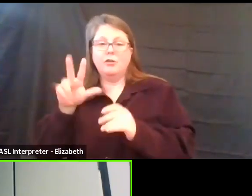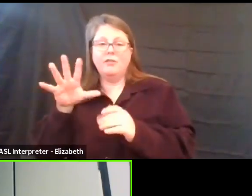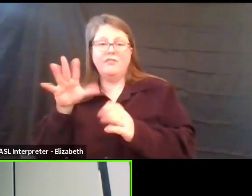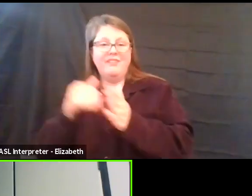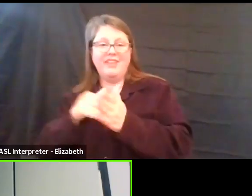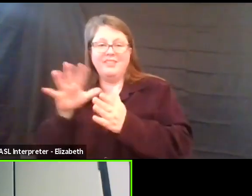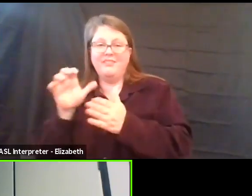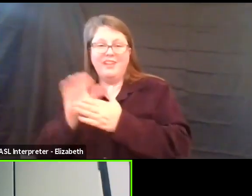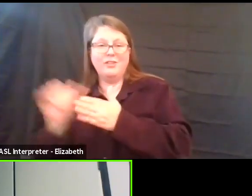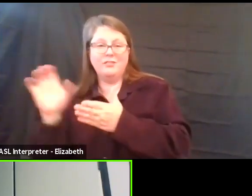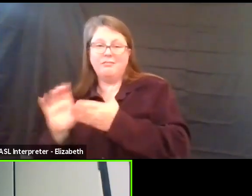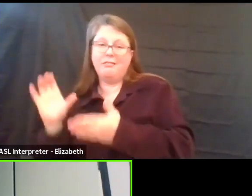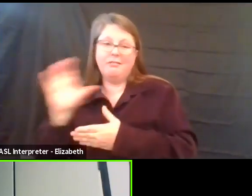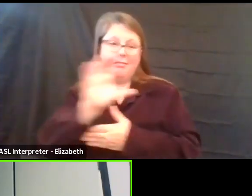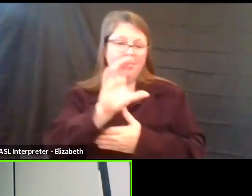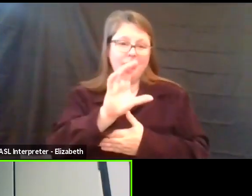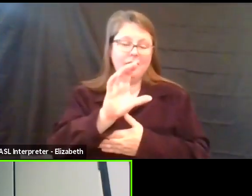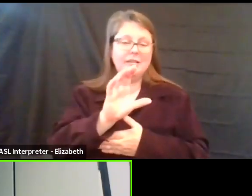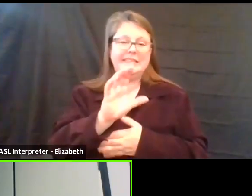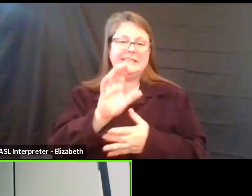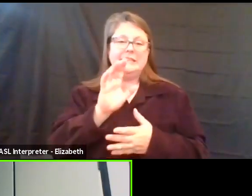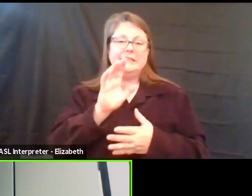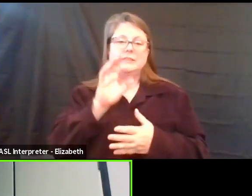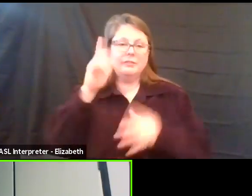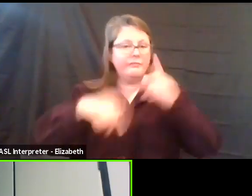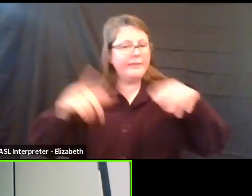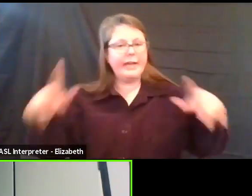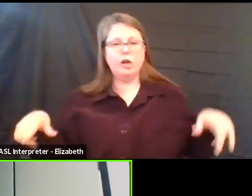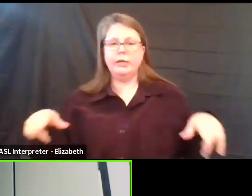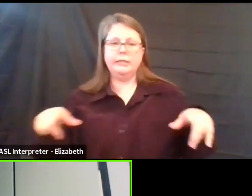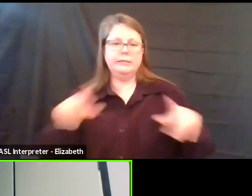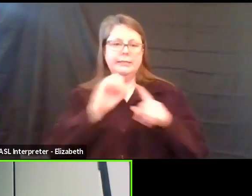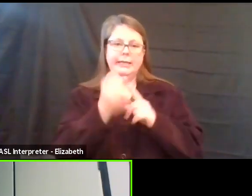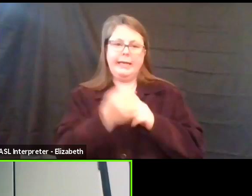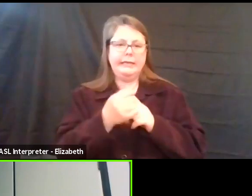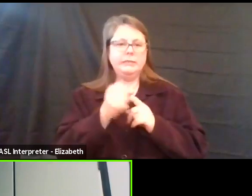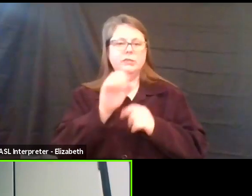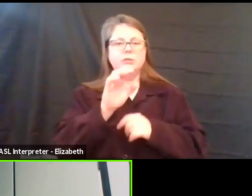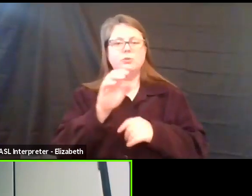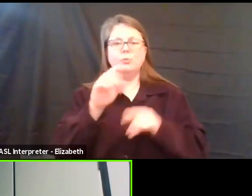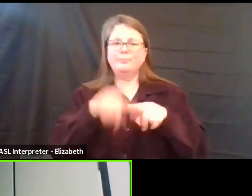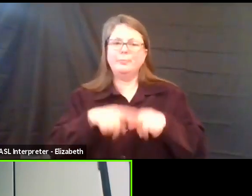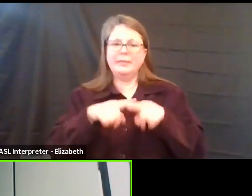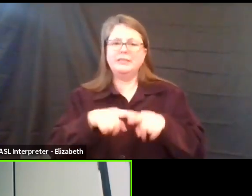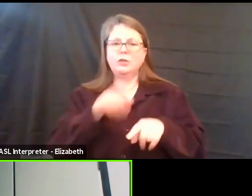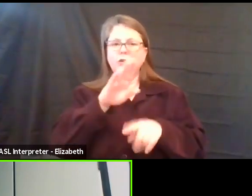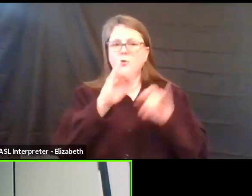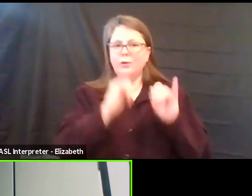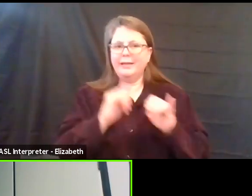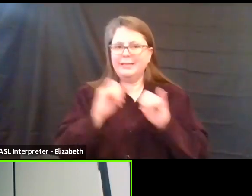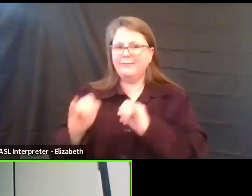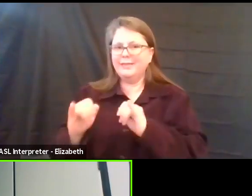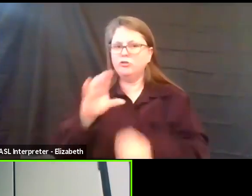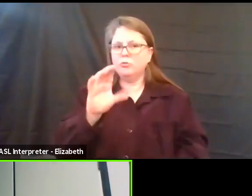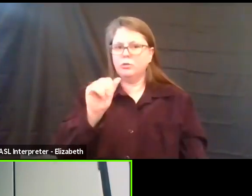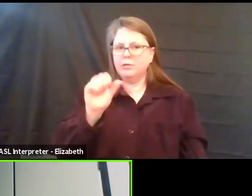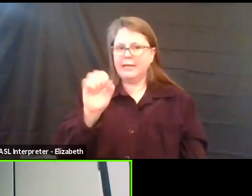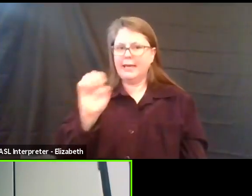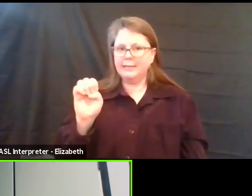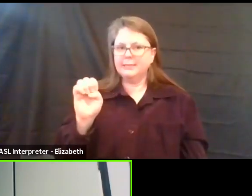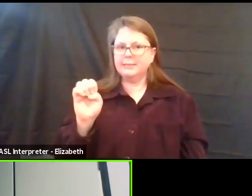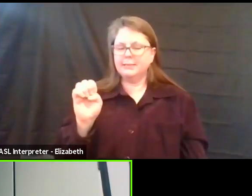and what that looks like. Primarily for people whose homes